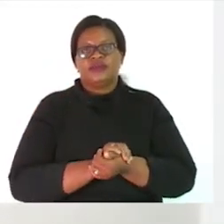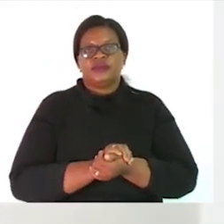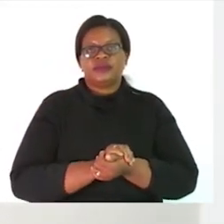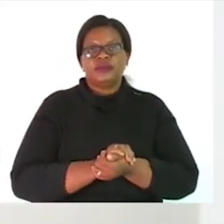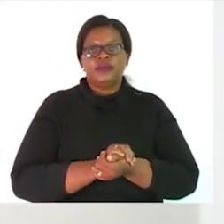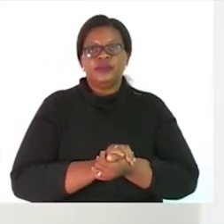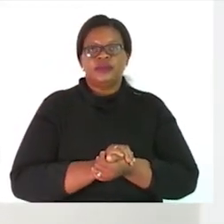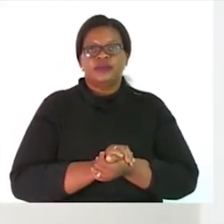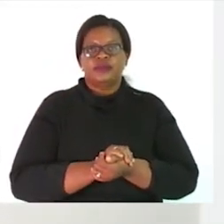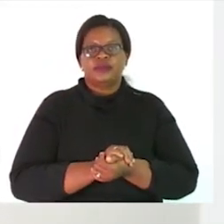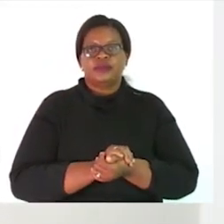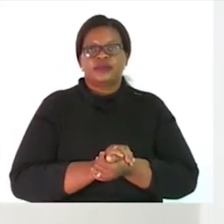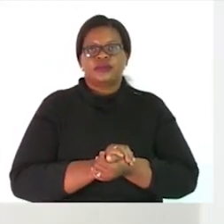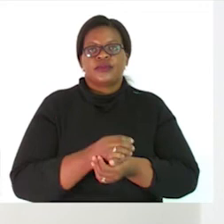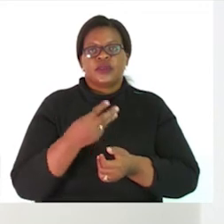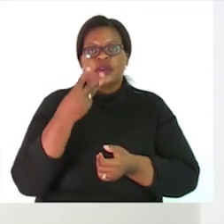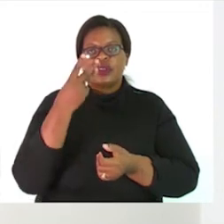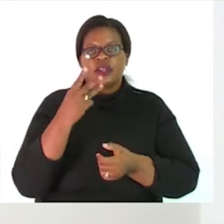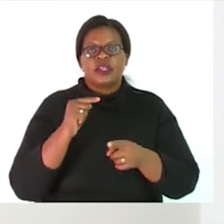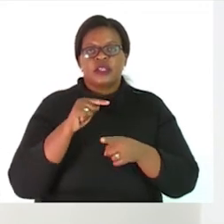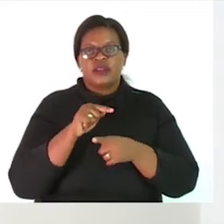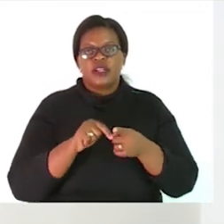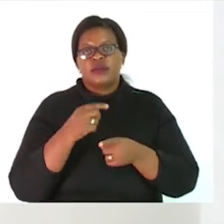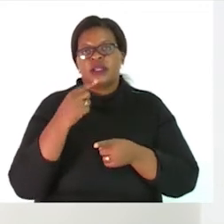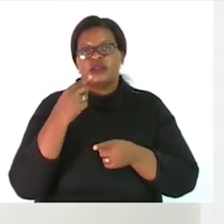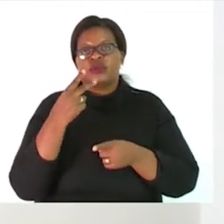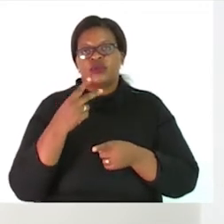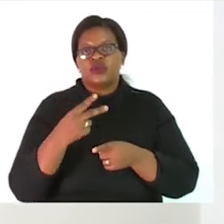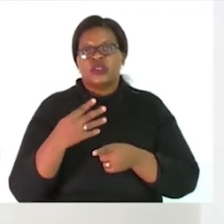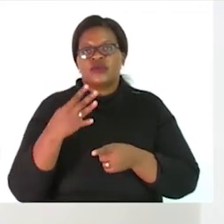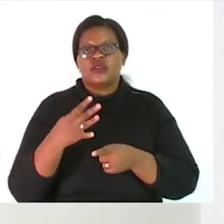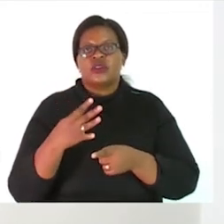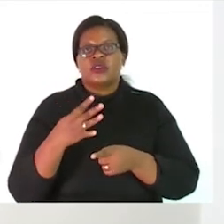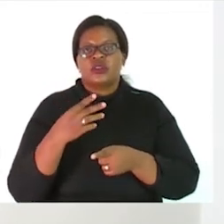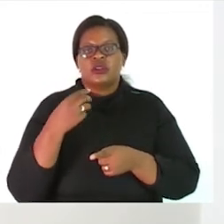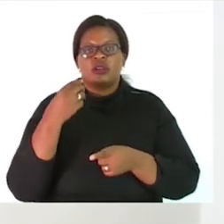3. 3 divided into 24? How many times?